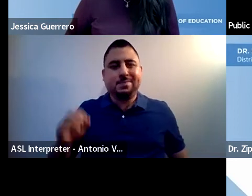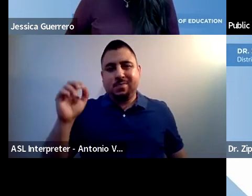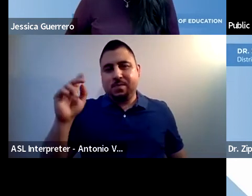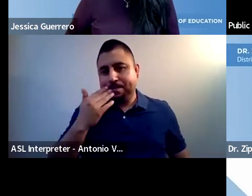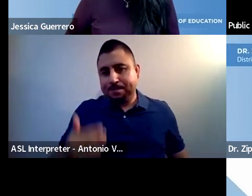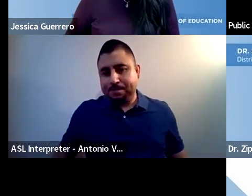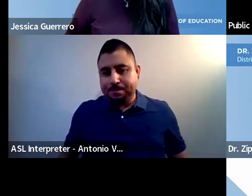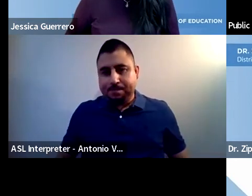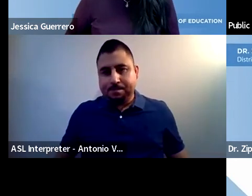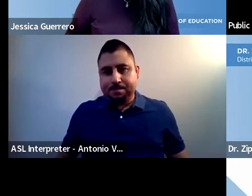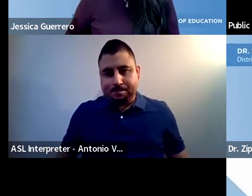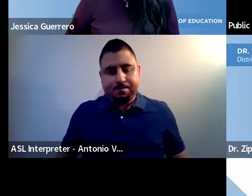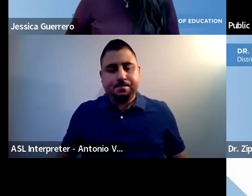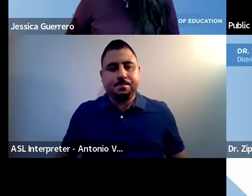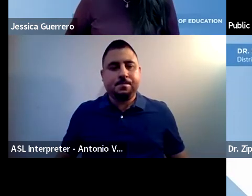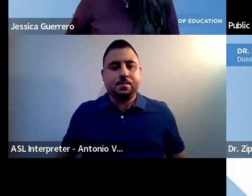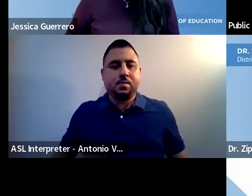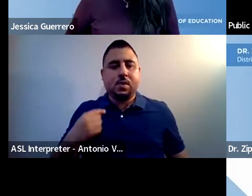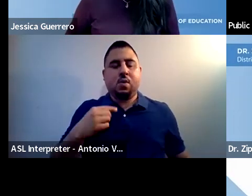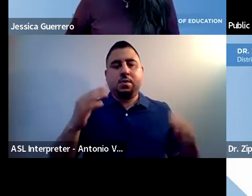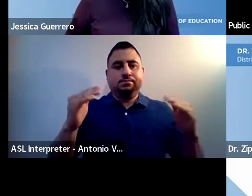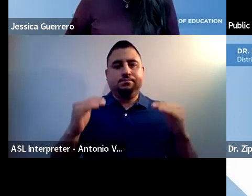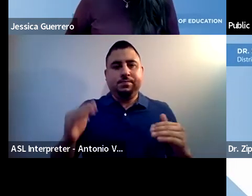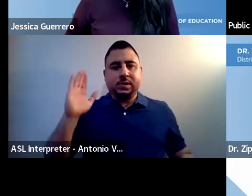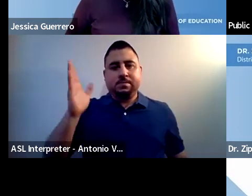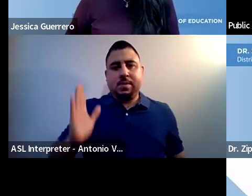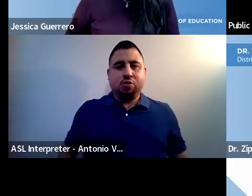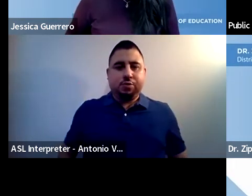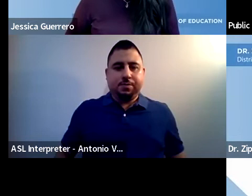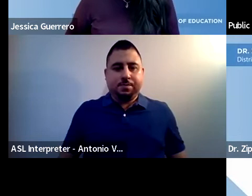you. No problem. Thank you. We'll move to the next